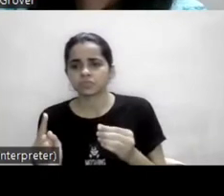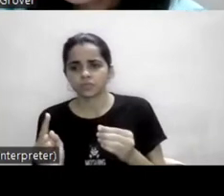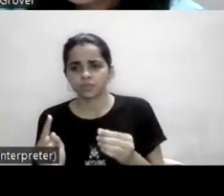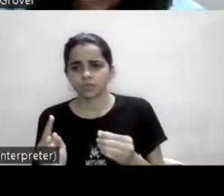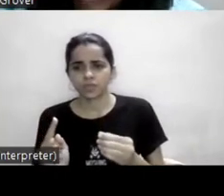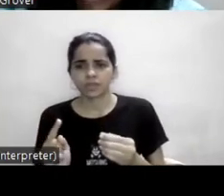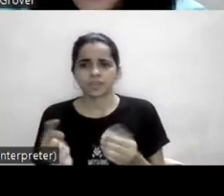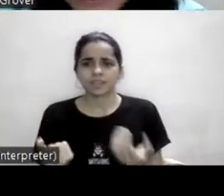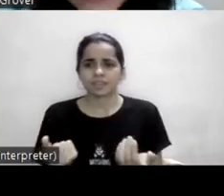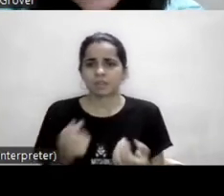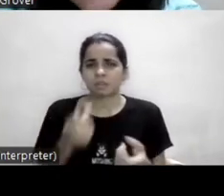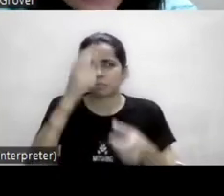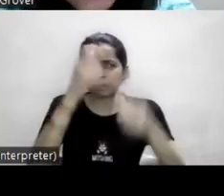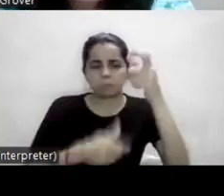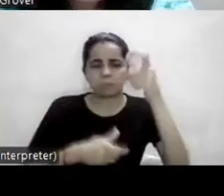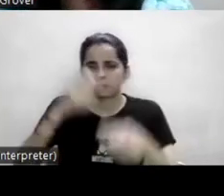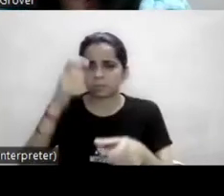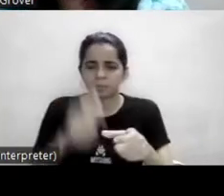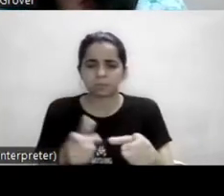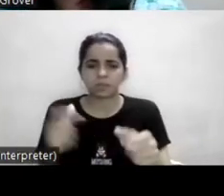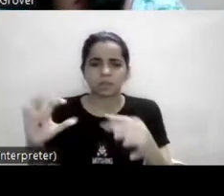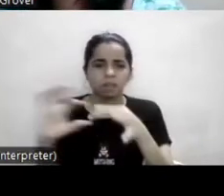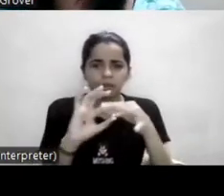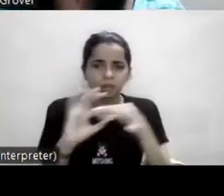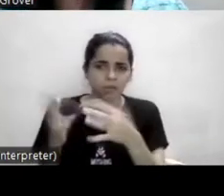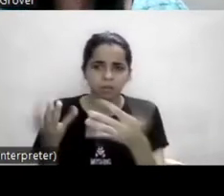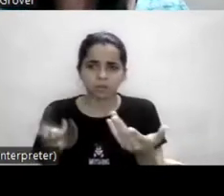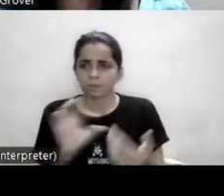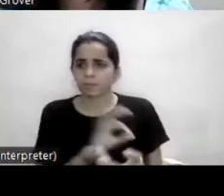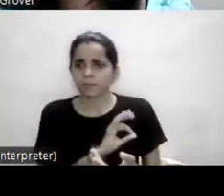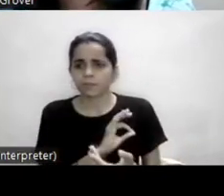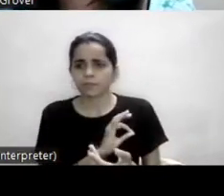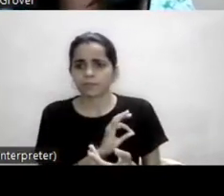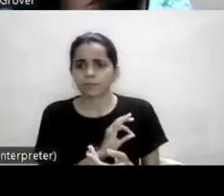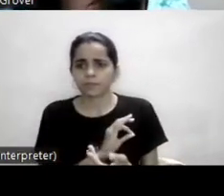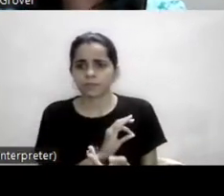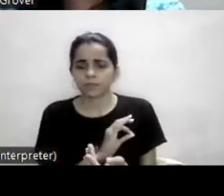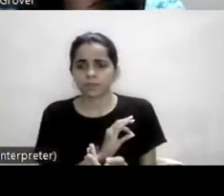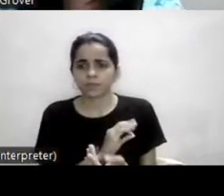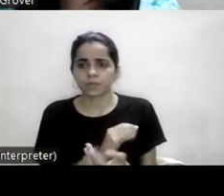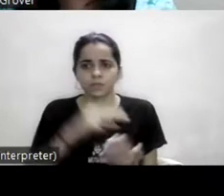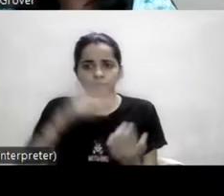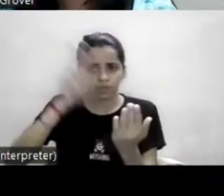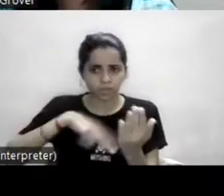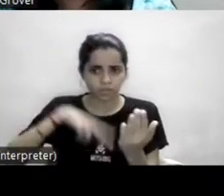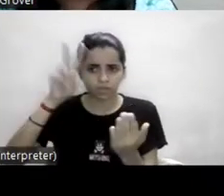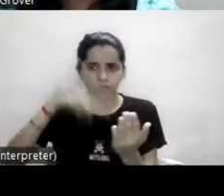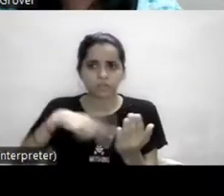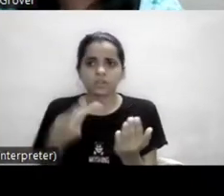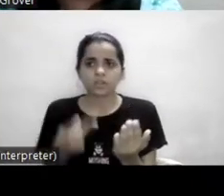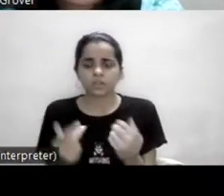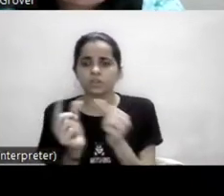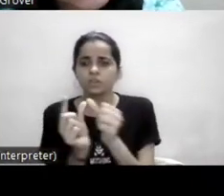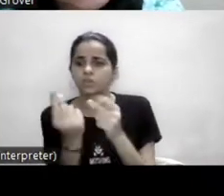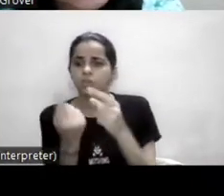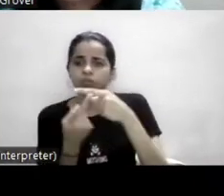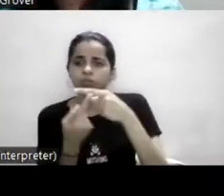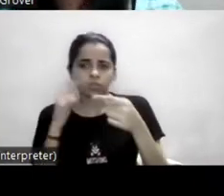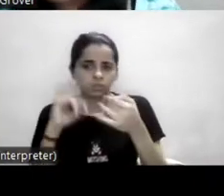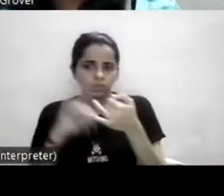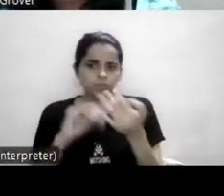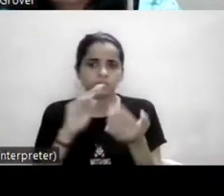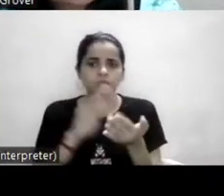neurotypical world. Now, this is a word that you would come across when you read about autism and other developmental